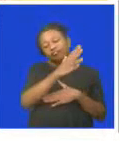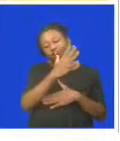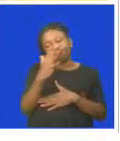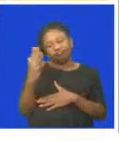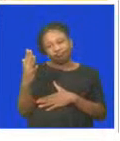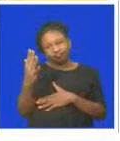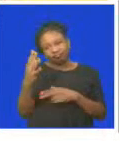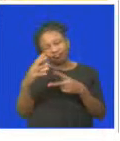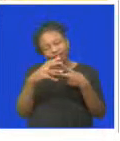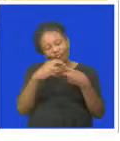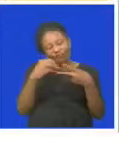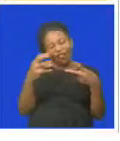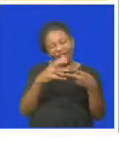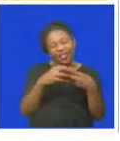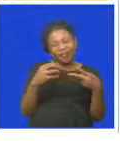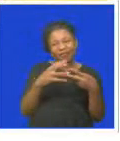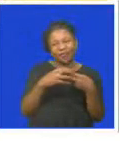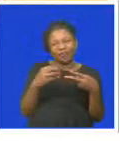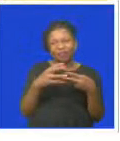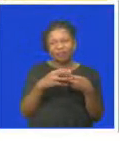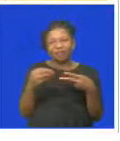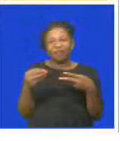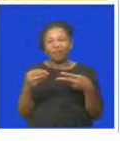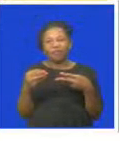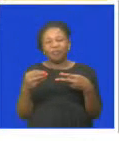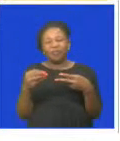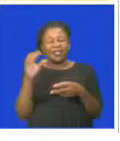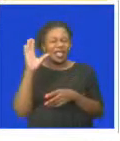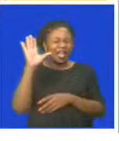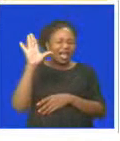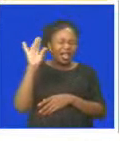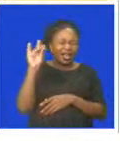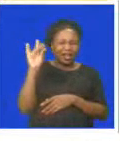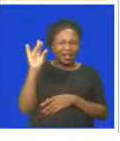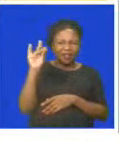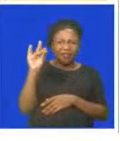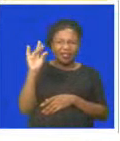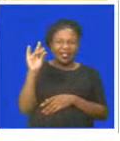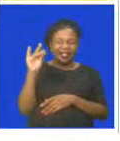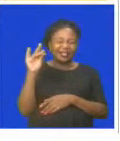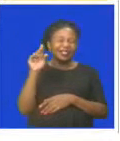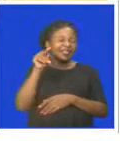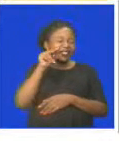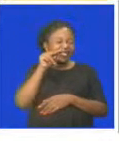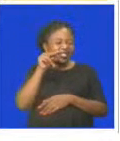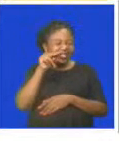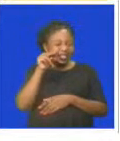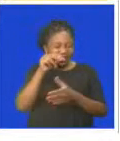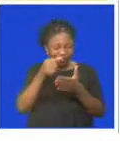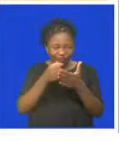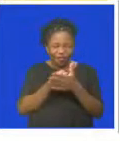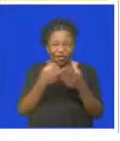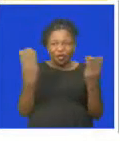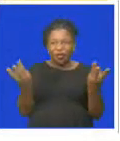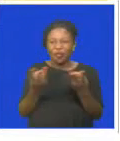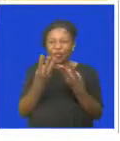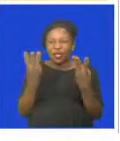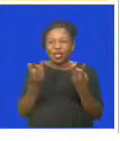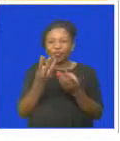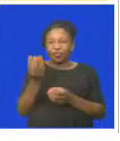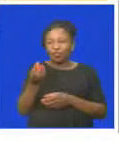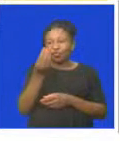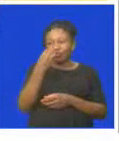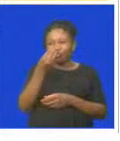vegetables, or keep farm animals that will be needed by people to